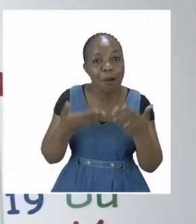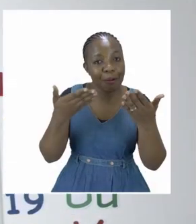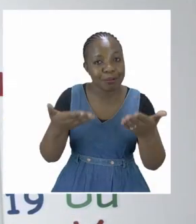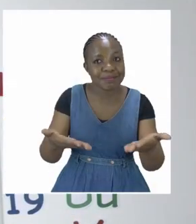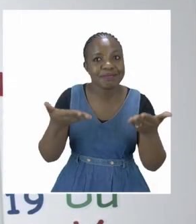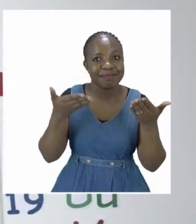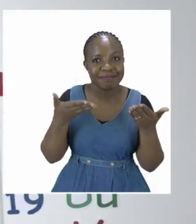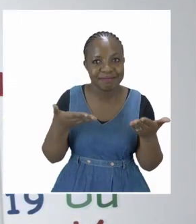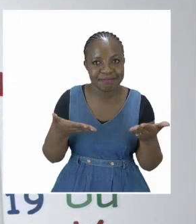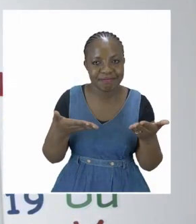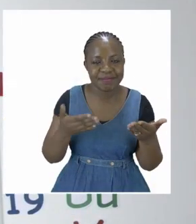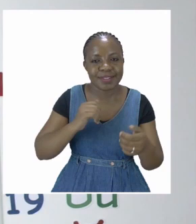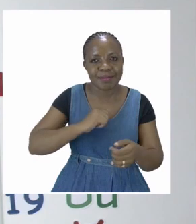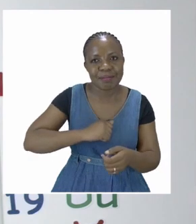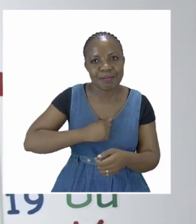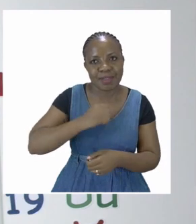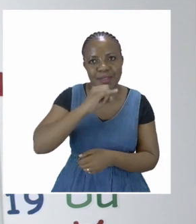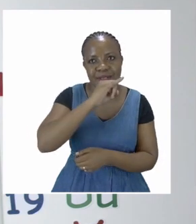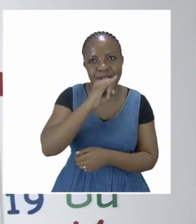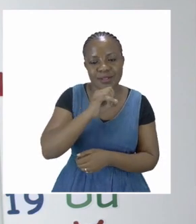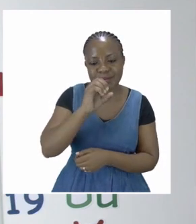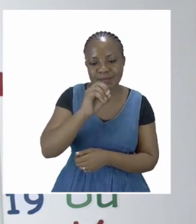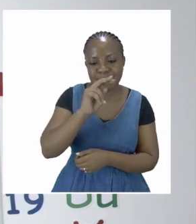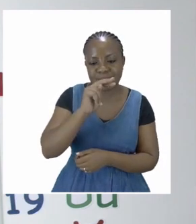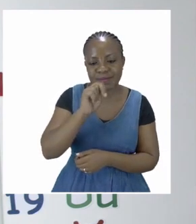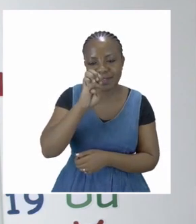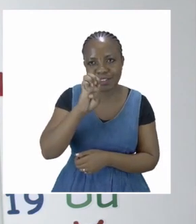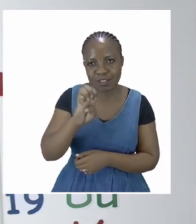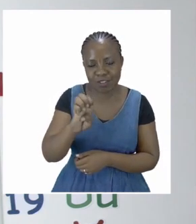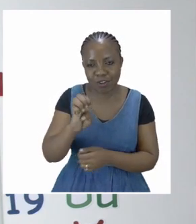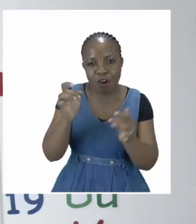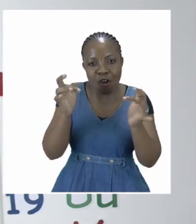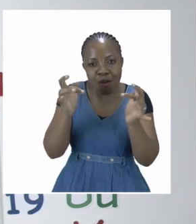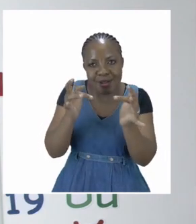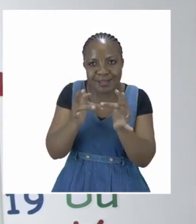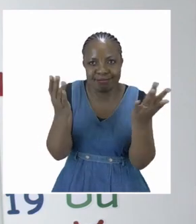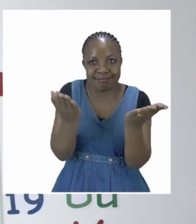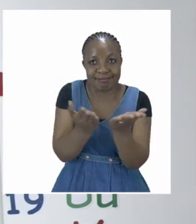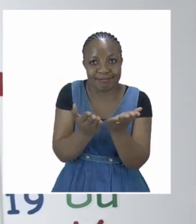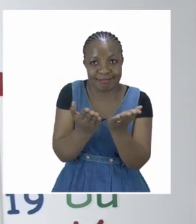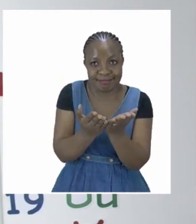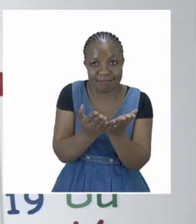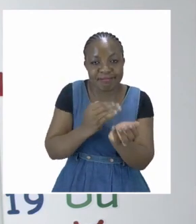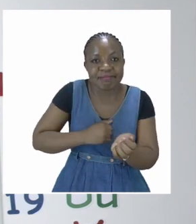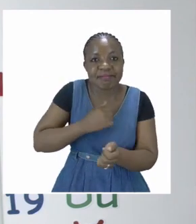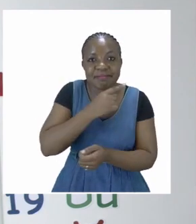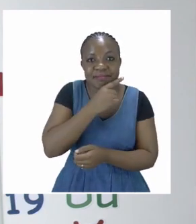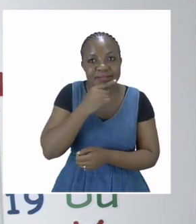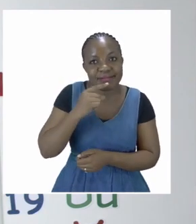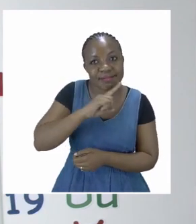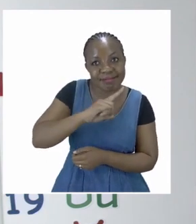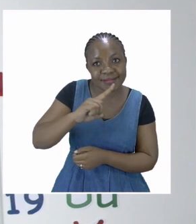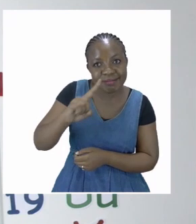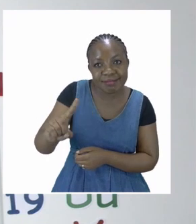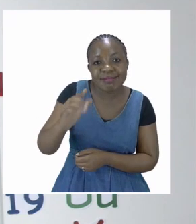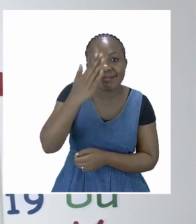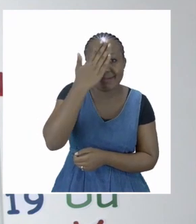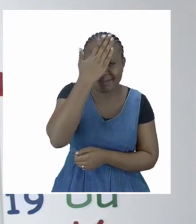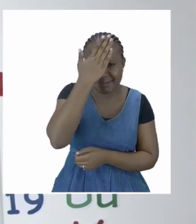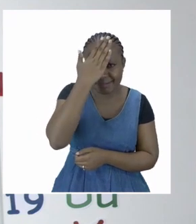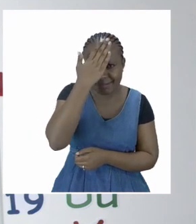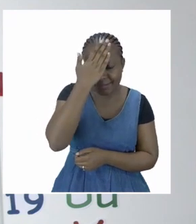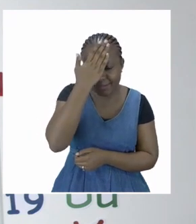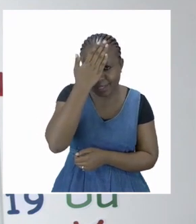Welcome to My Zone Online School. My name is Teacher Mutsa. Get your education